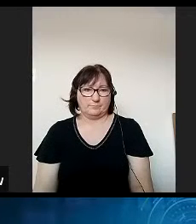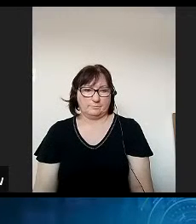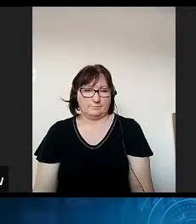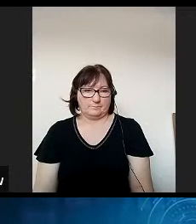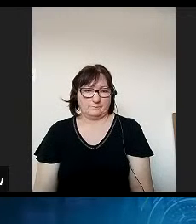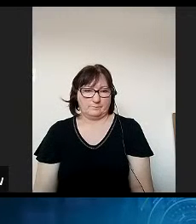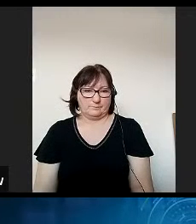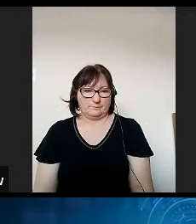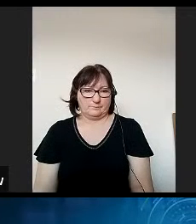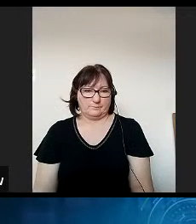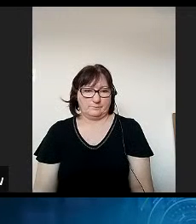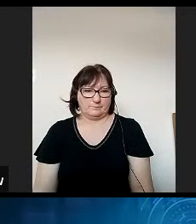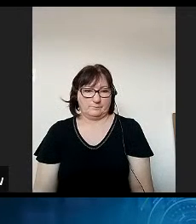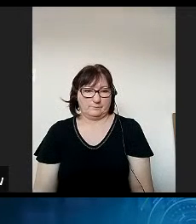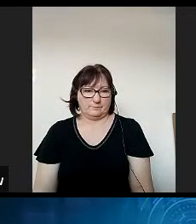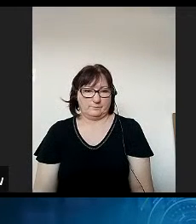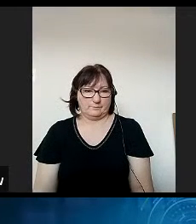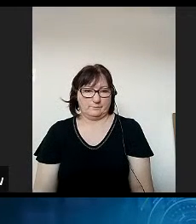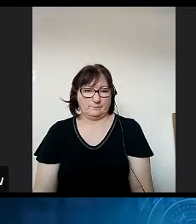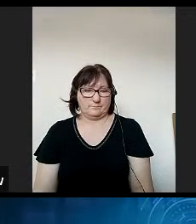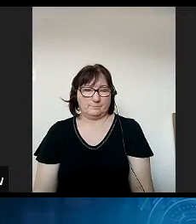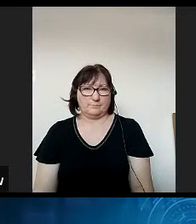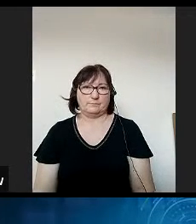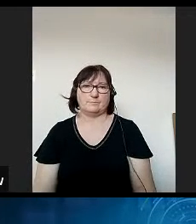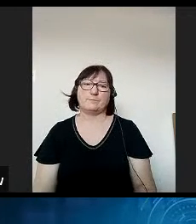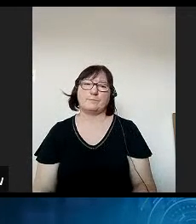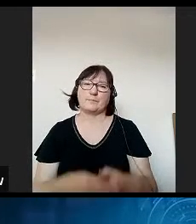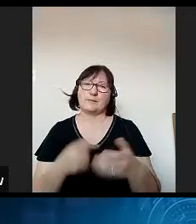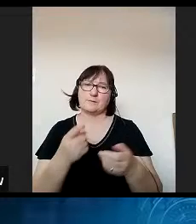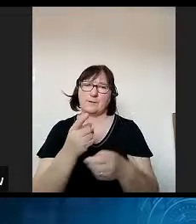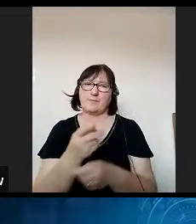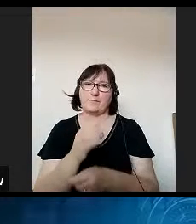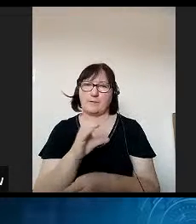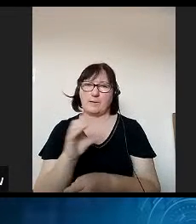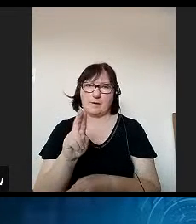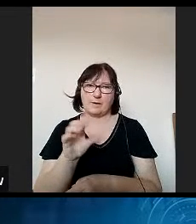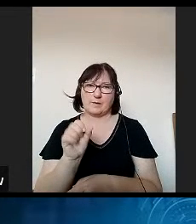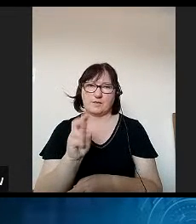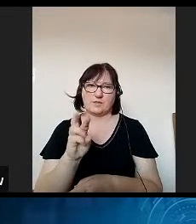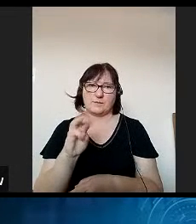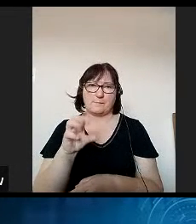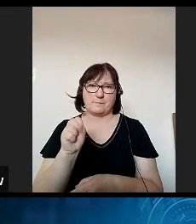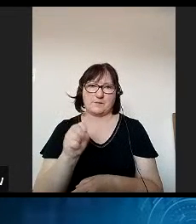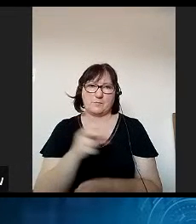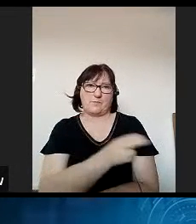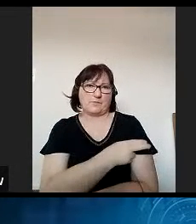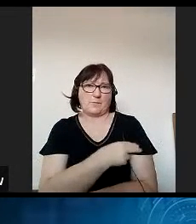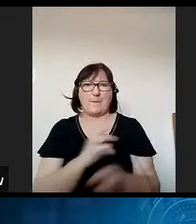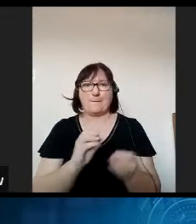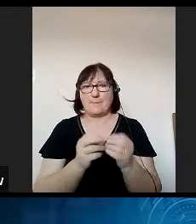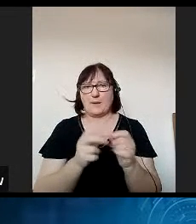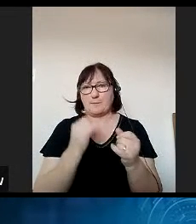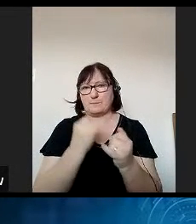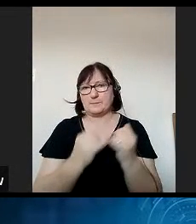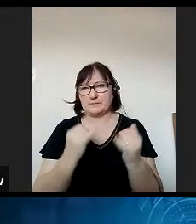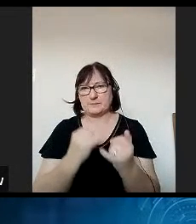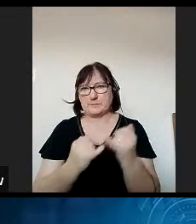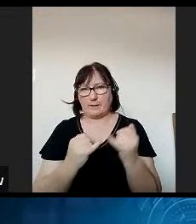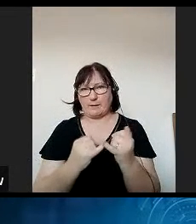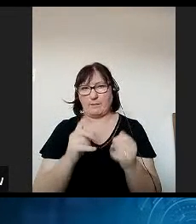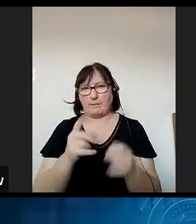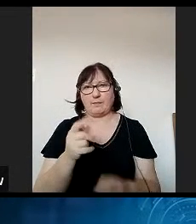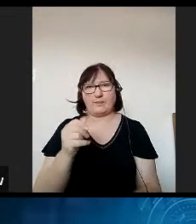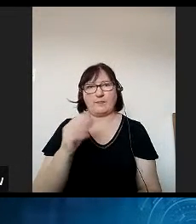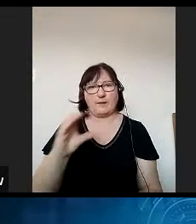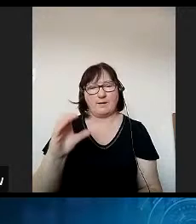Tele is asking, if the customs officer has made a mistake in a tariff determination ruling with intent